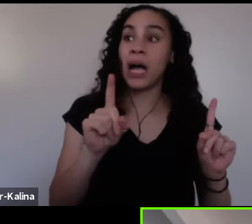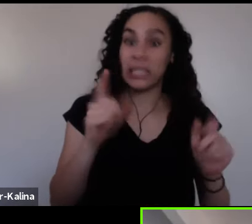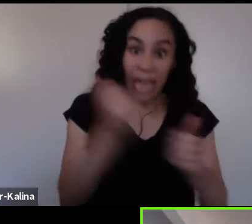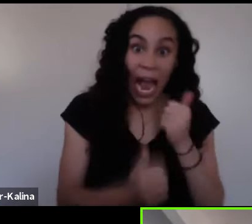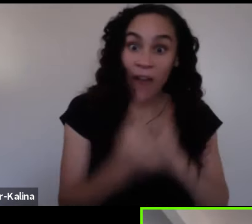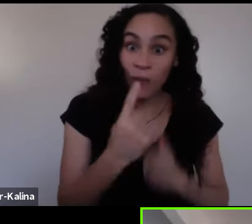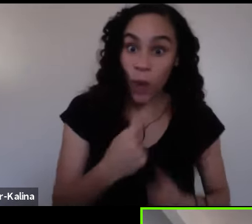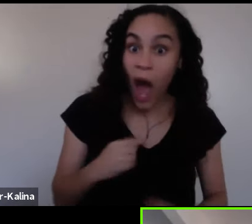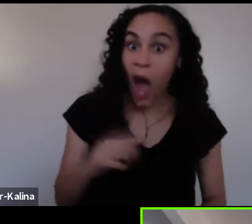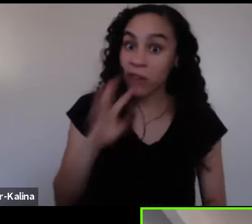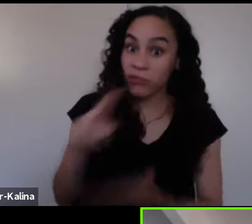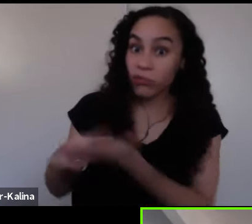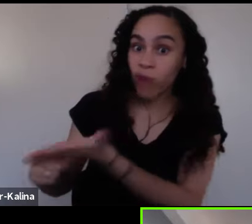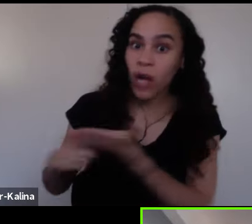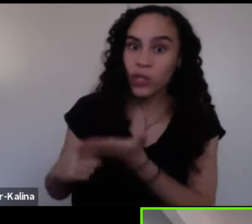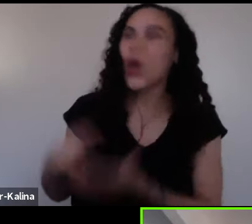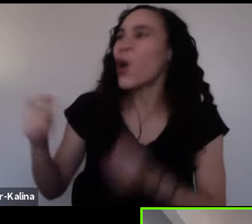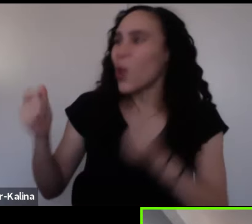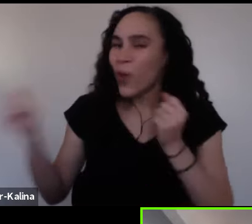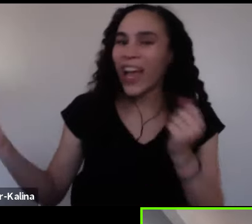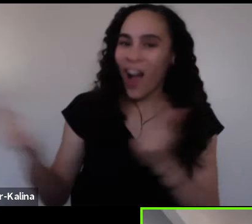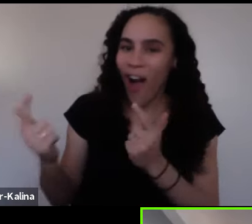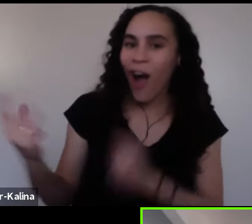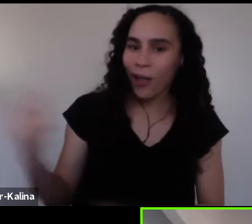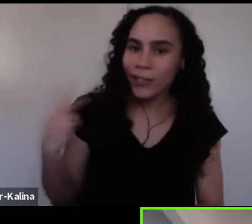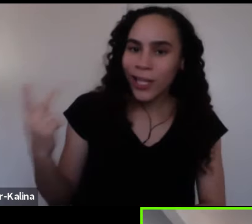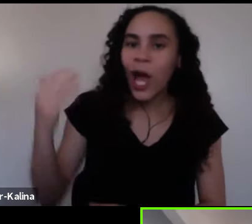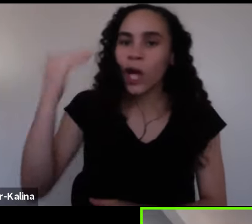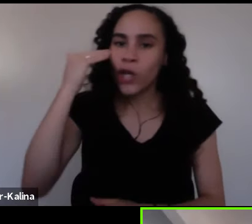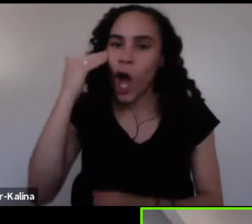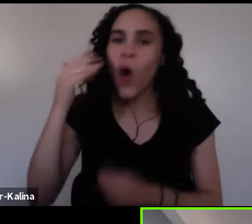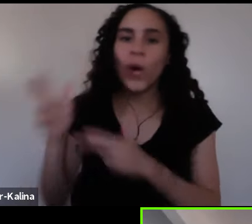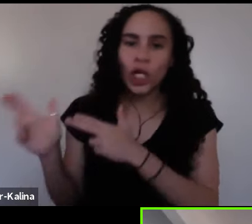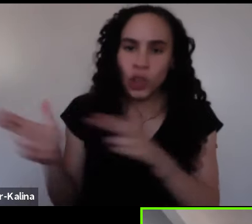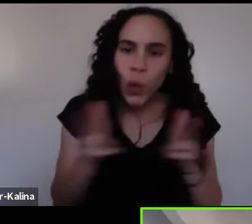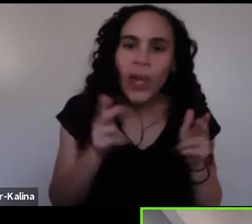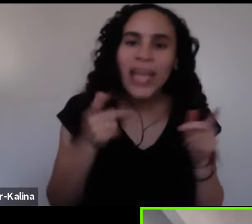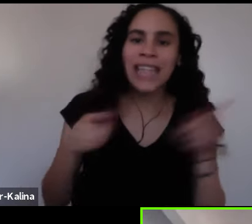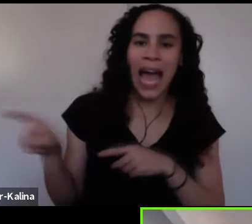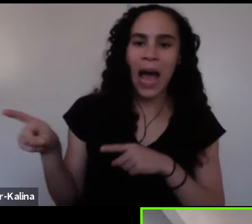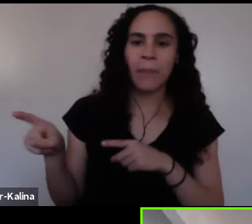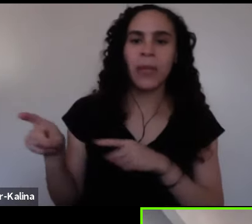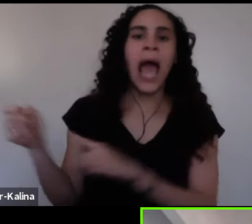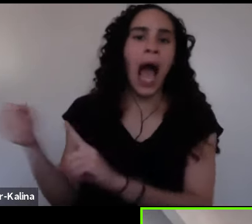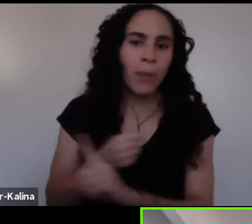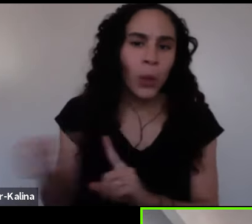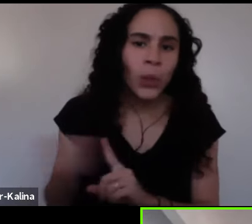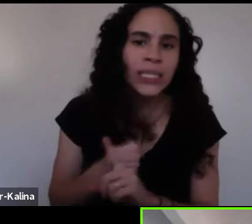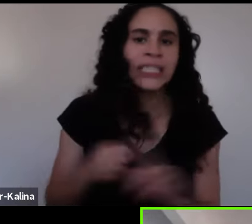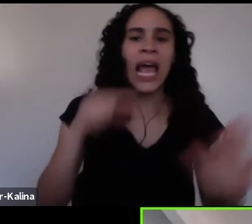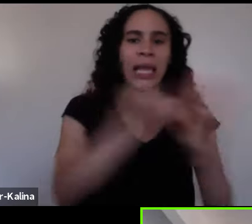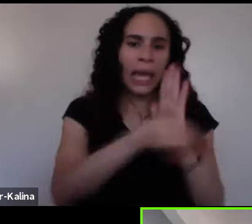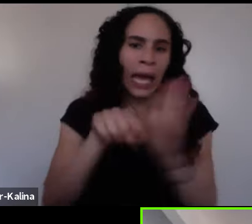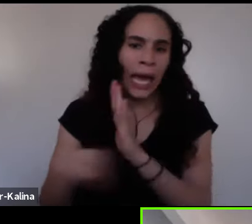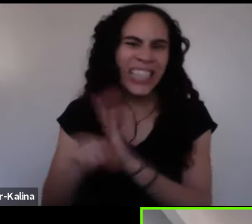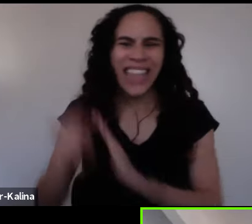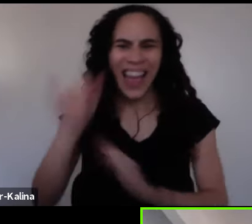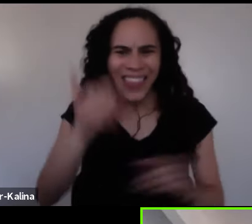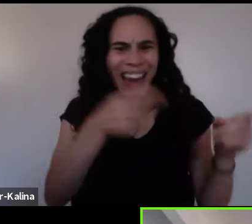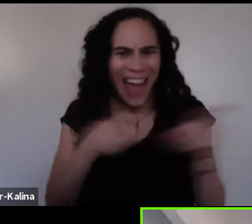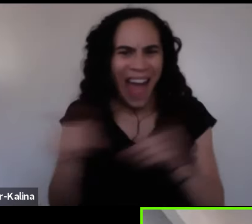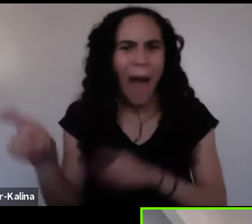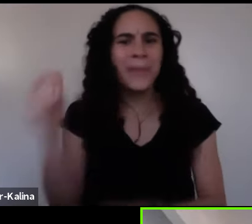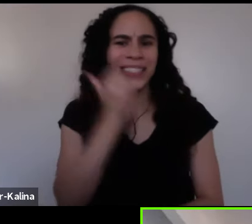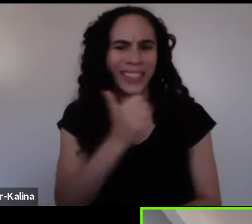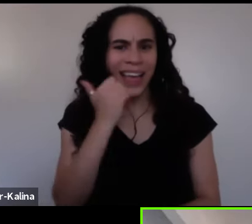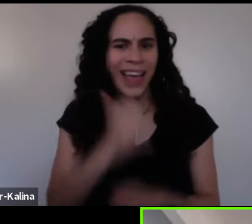know that these killings happen. We know that these shootings happen. We know that these abuses happen daily. You know, I was talking with a good friend